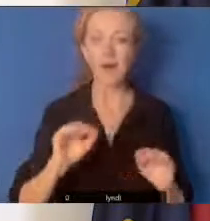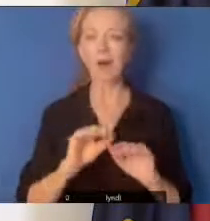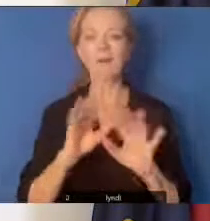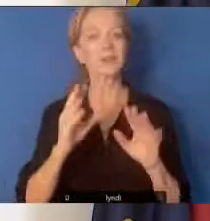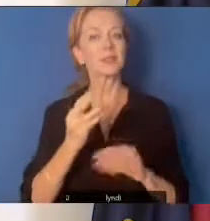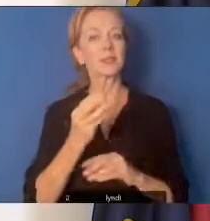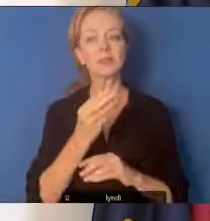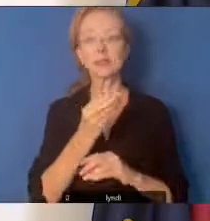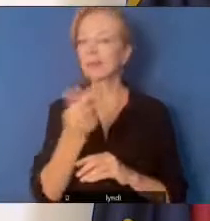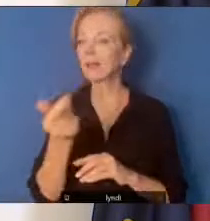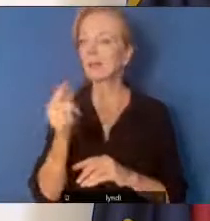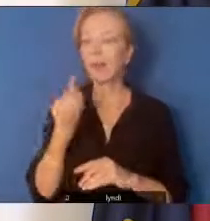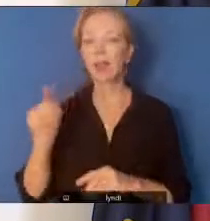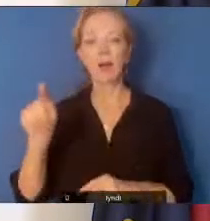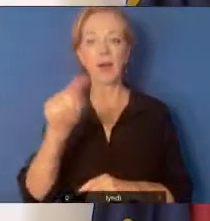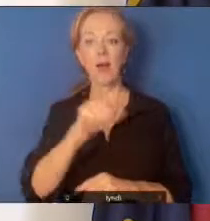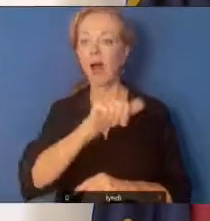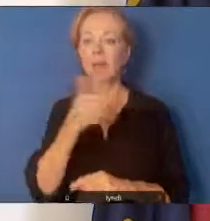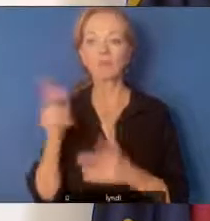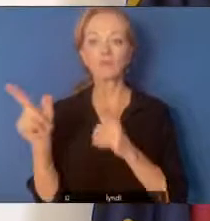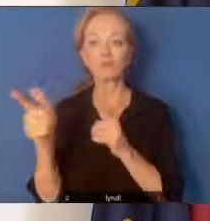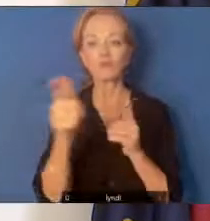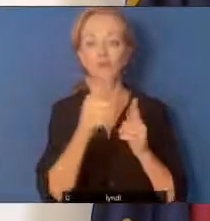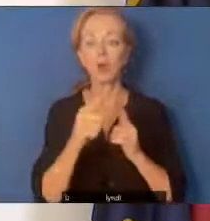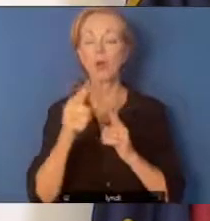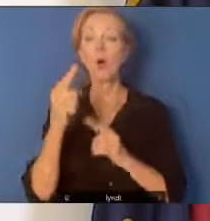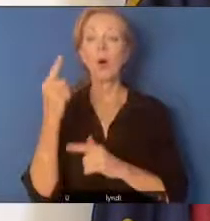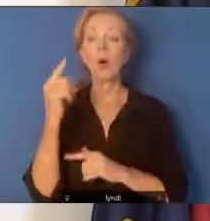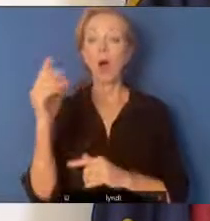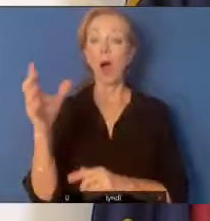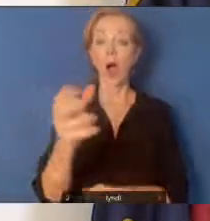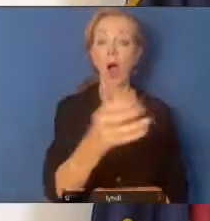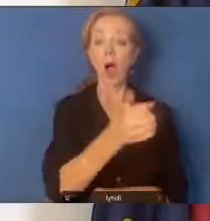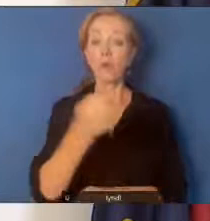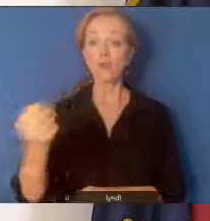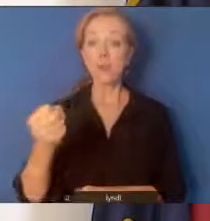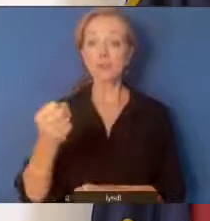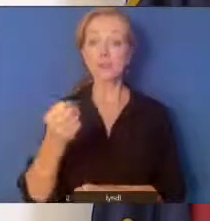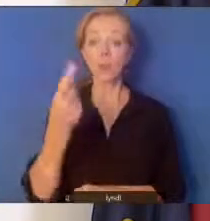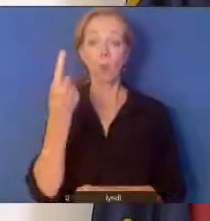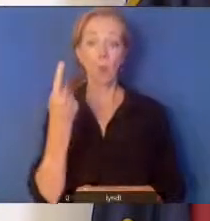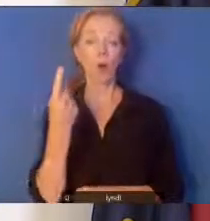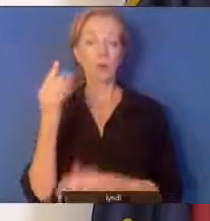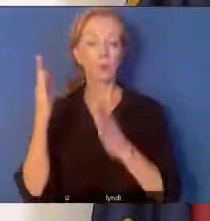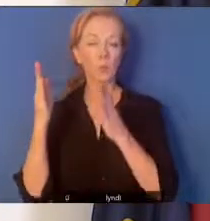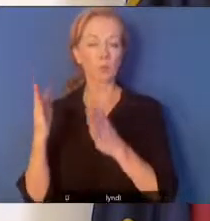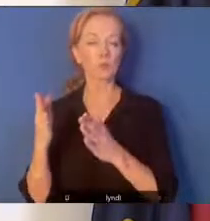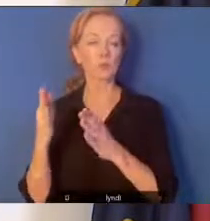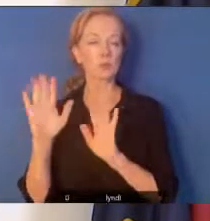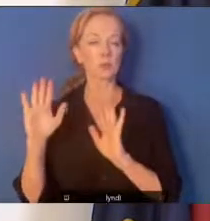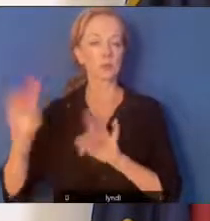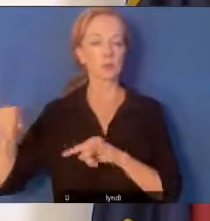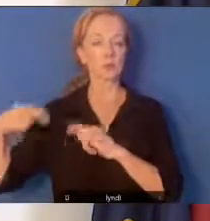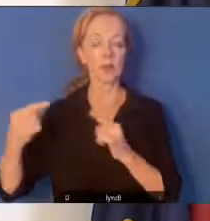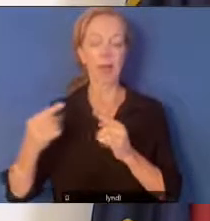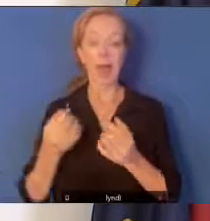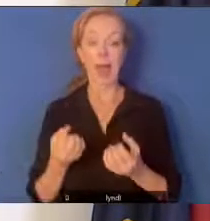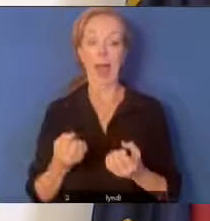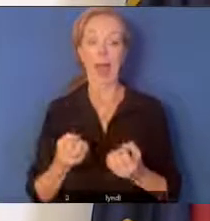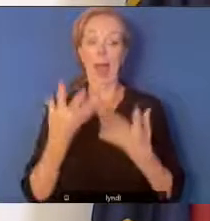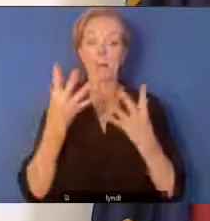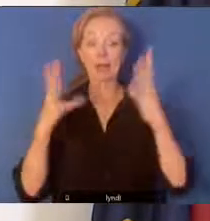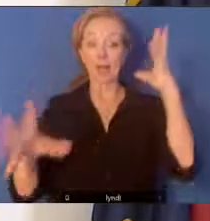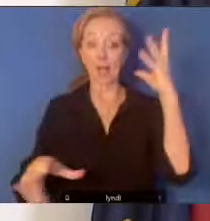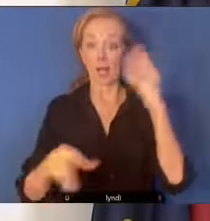other people on scene. We've only arrested 1 person that night, but it's hard to say specifically how many people are involved because we're